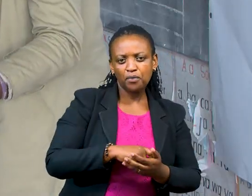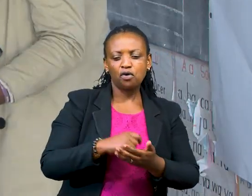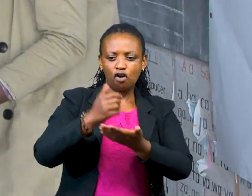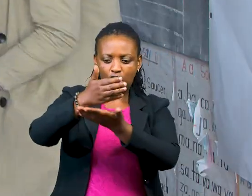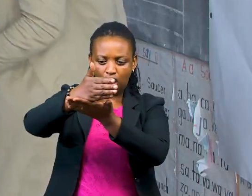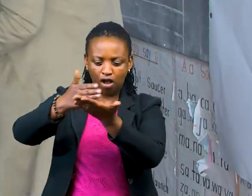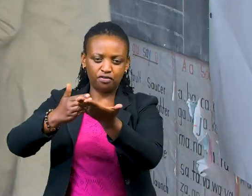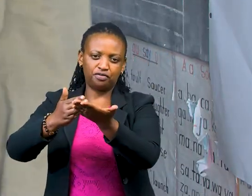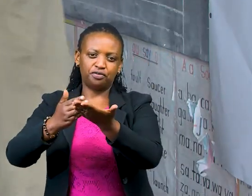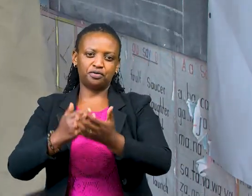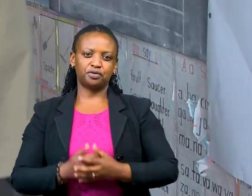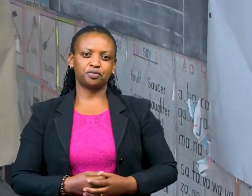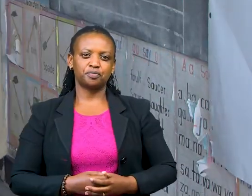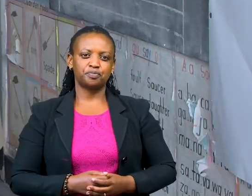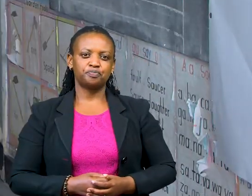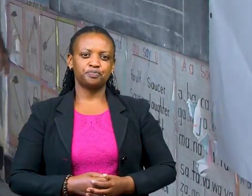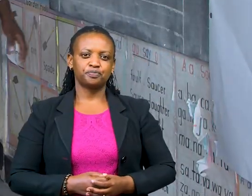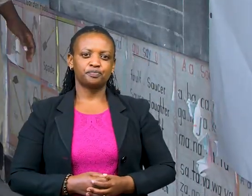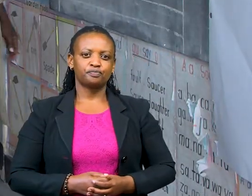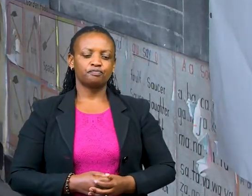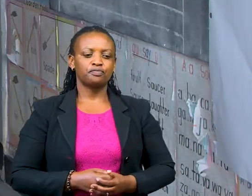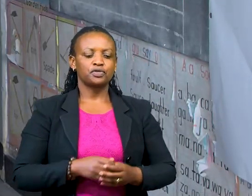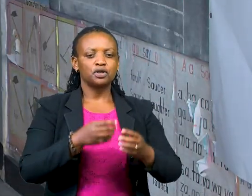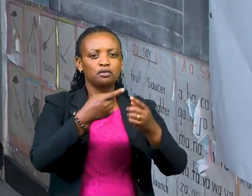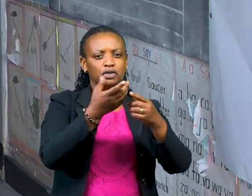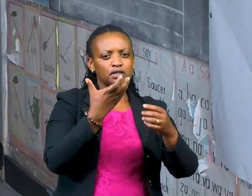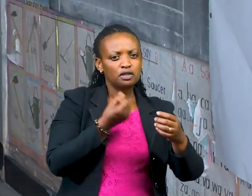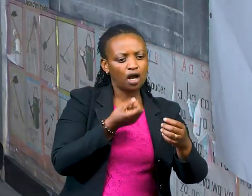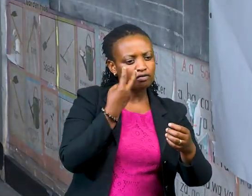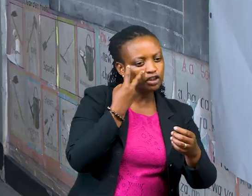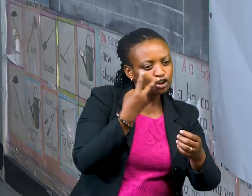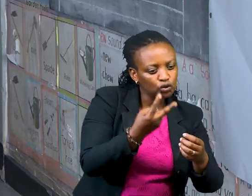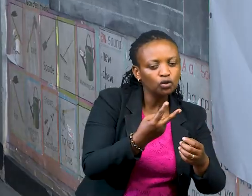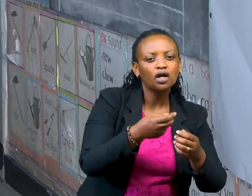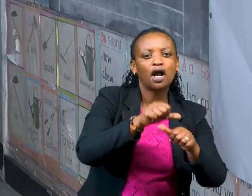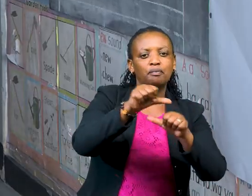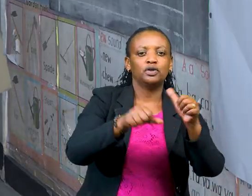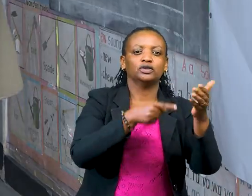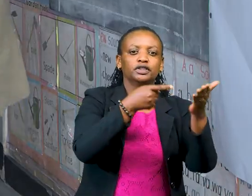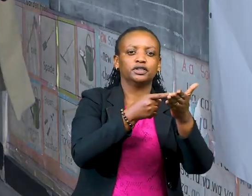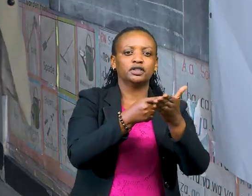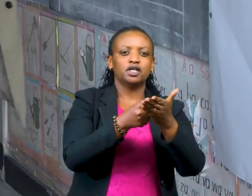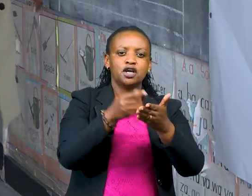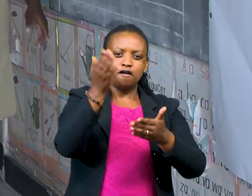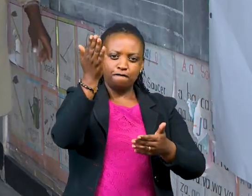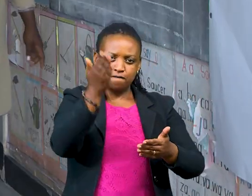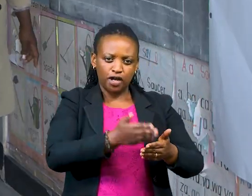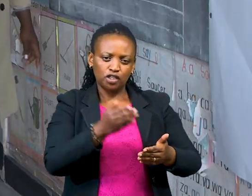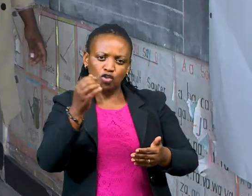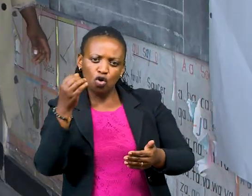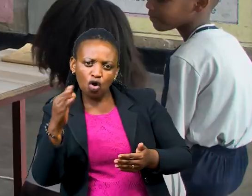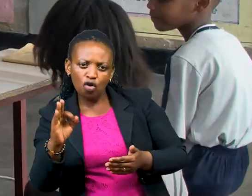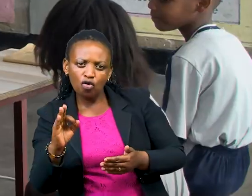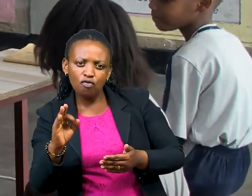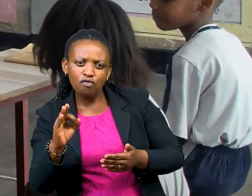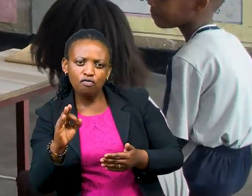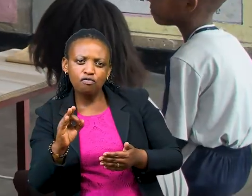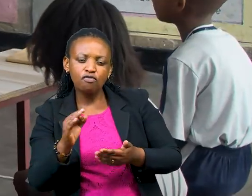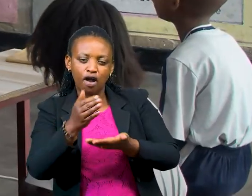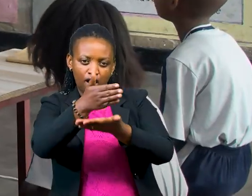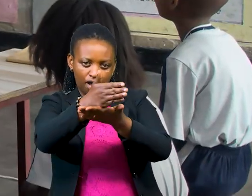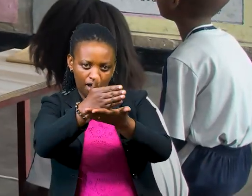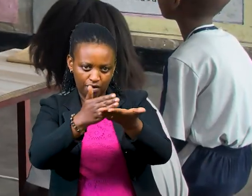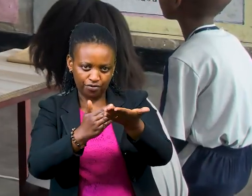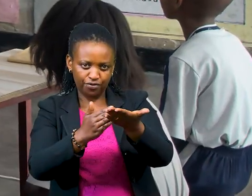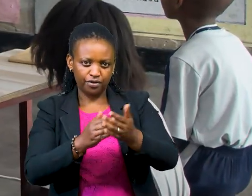An apple. and that is what we are looking at. The fraction of a